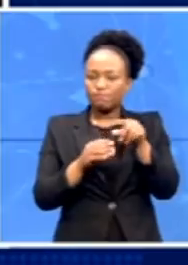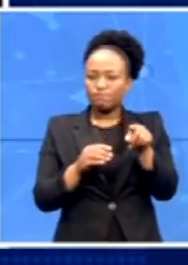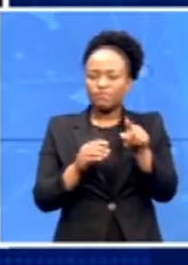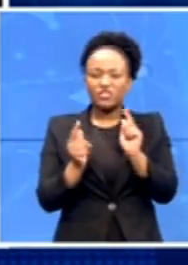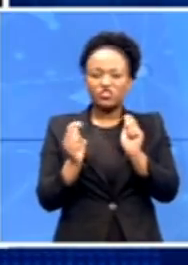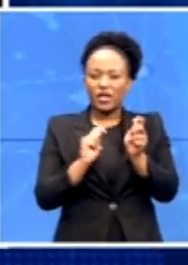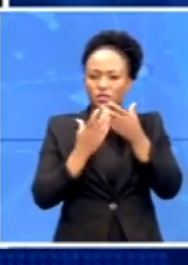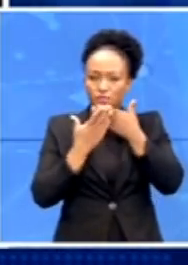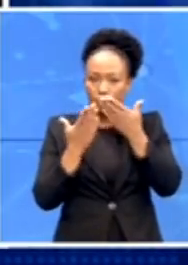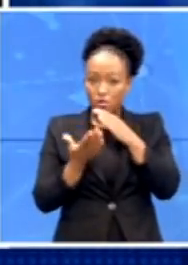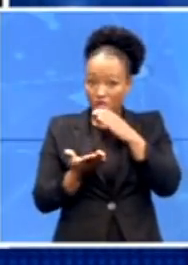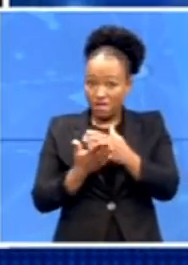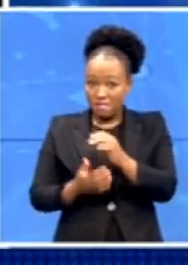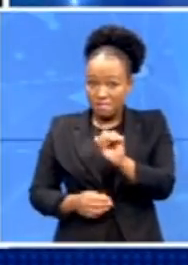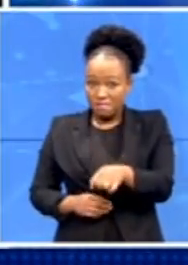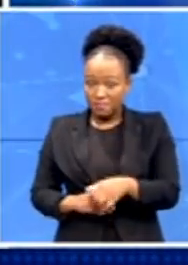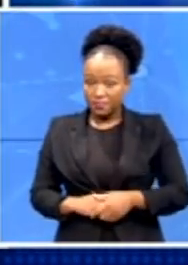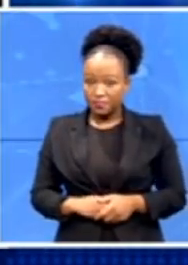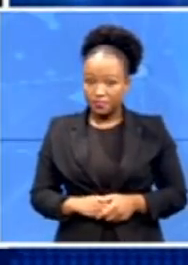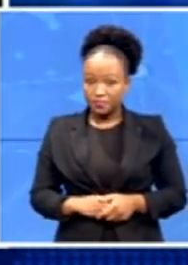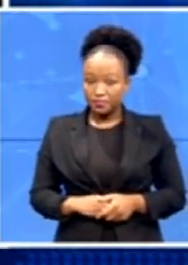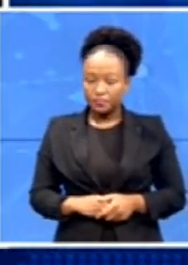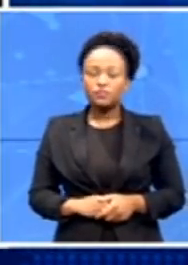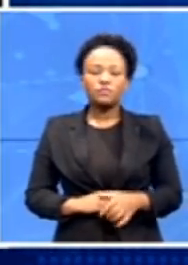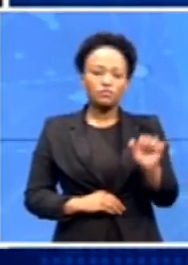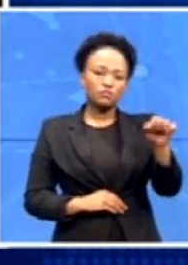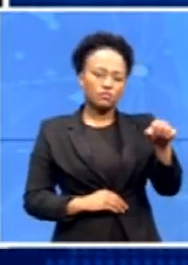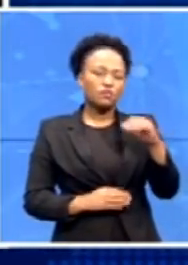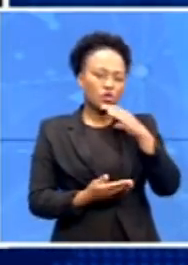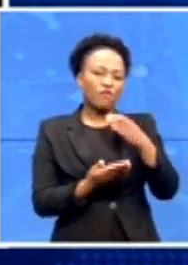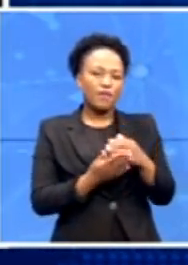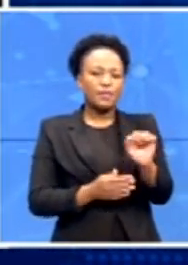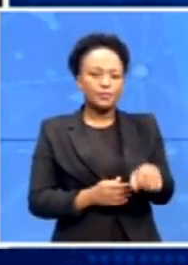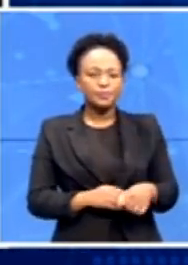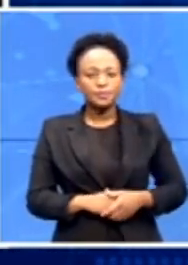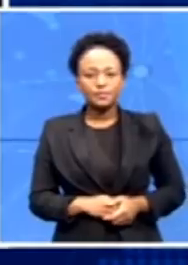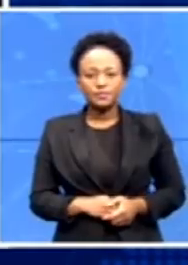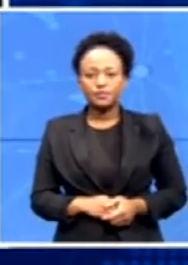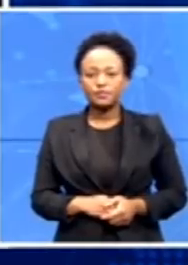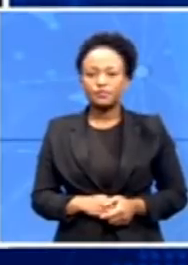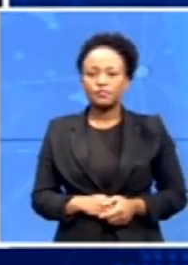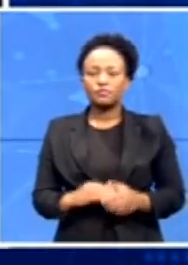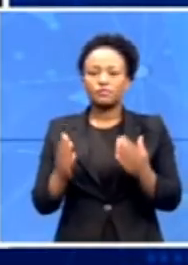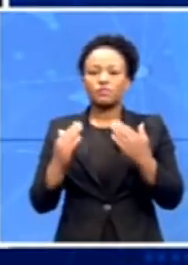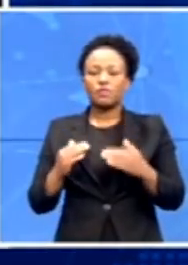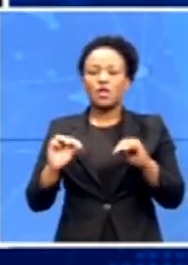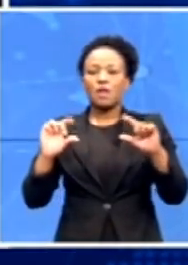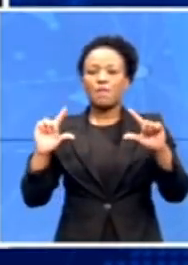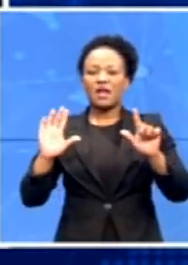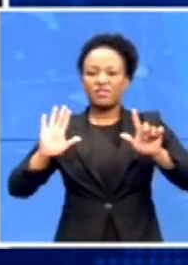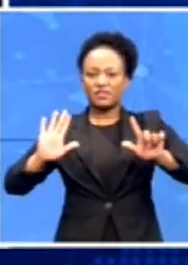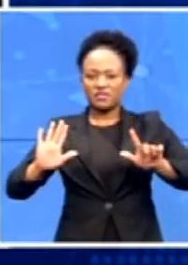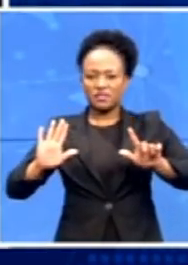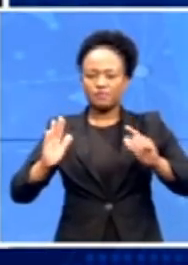Mr. Jacobus? Yes, I do, Counsel. Then paragraph 7, at paragraphs 10,